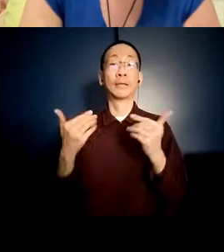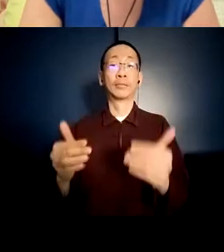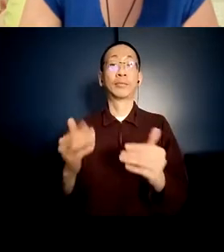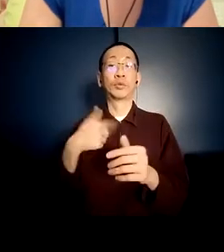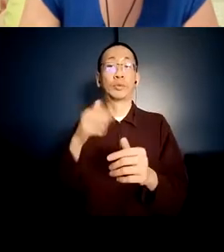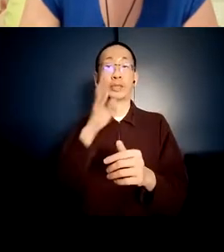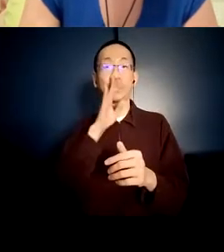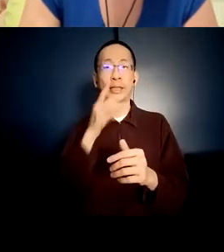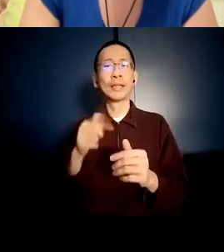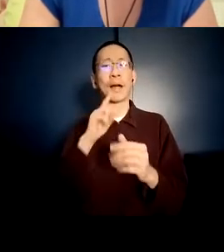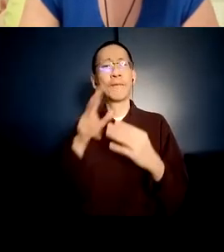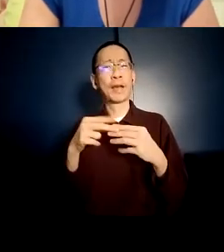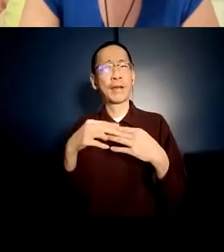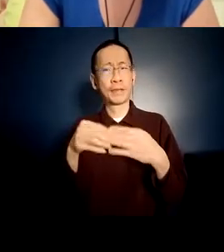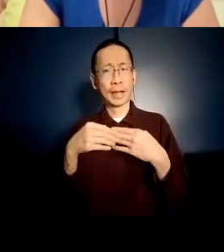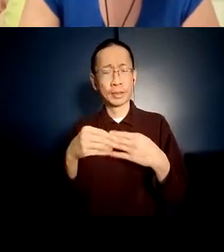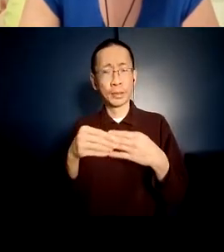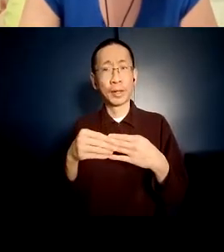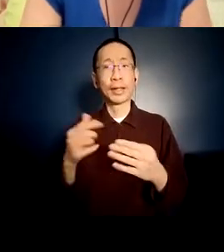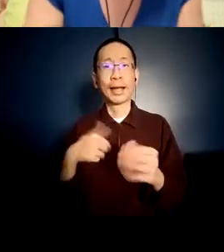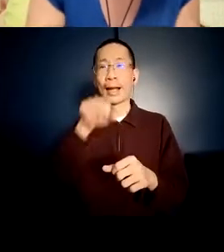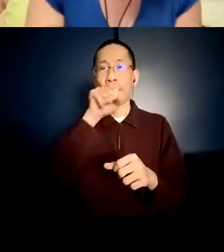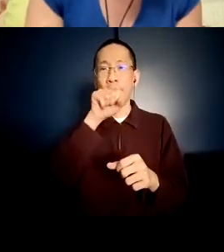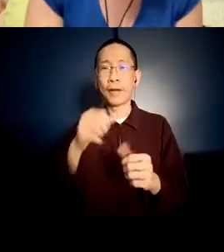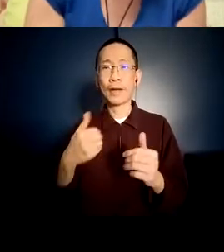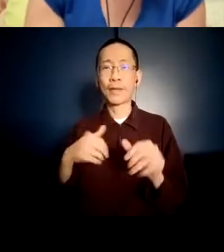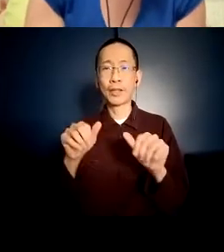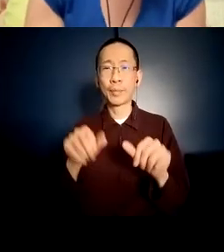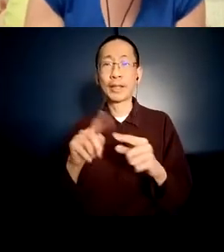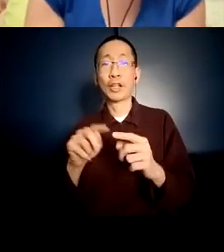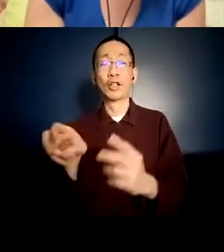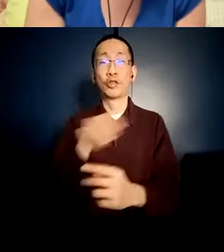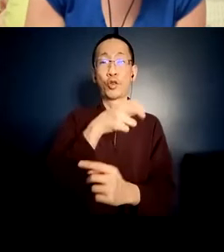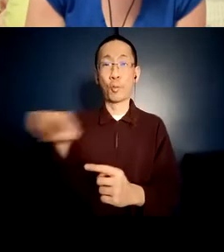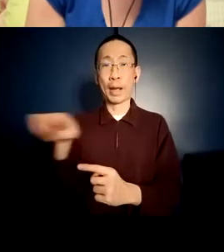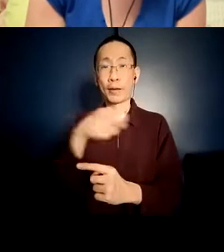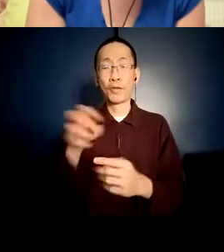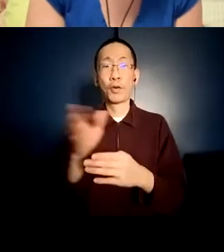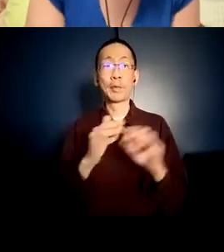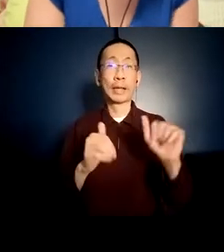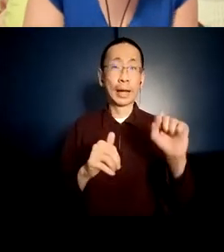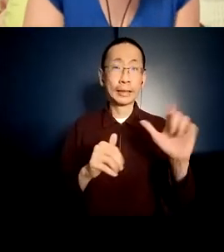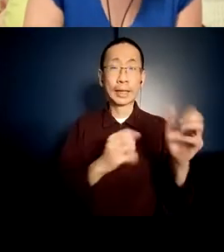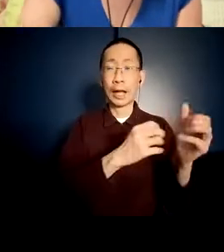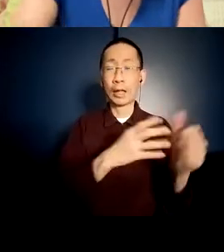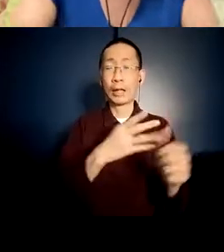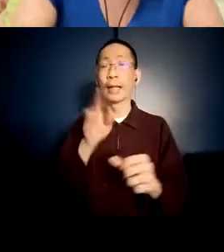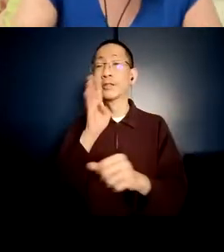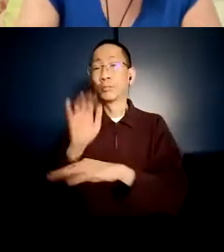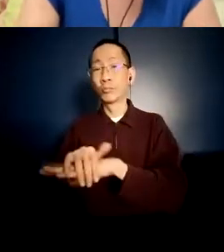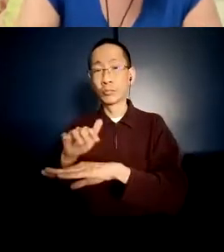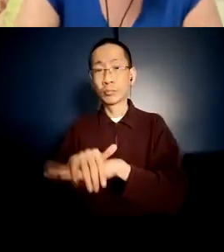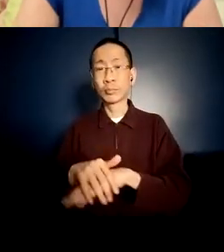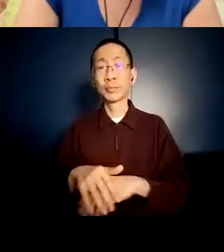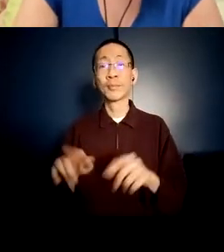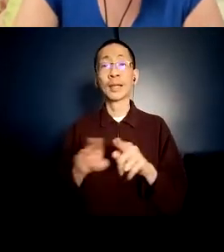that time. So I'm pretty flexible and I love having the ability to switch back and forth between both languages. Like